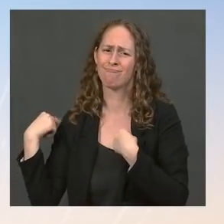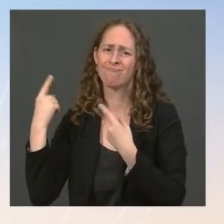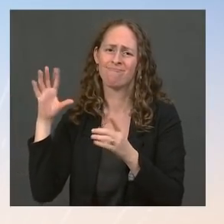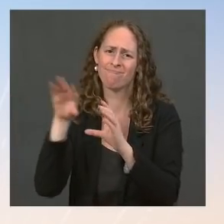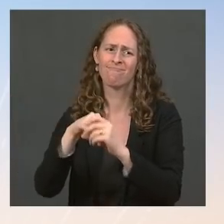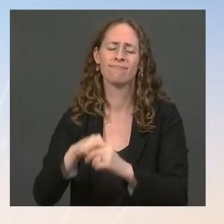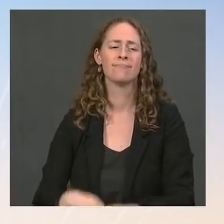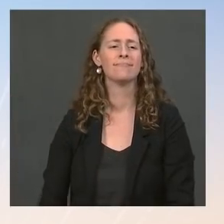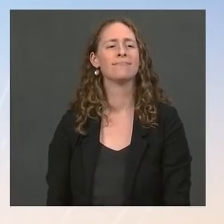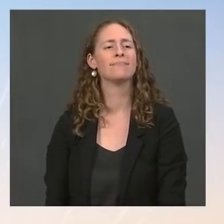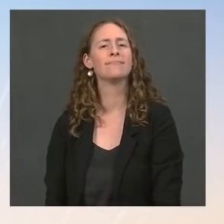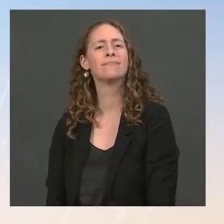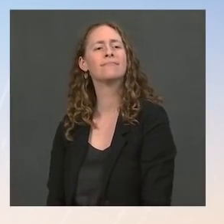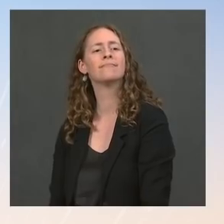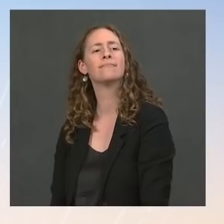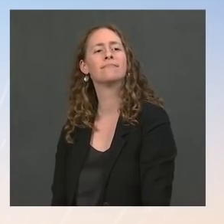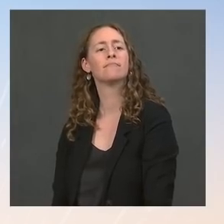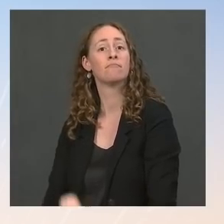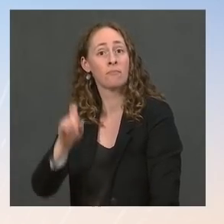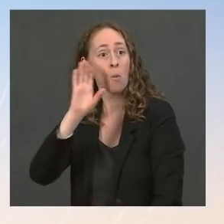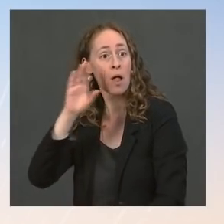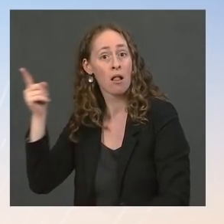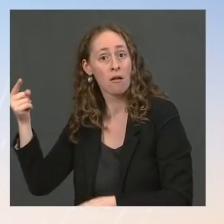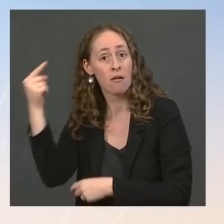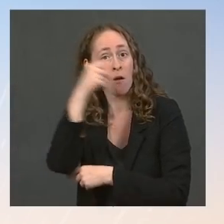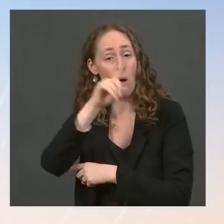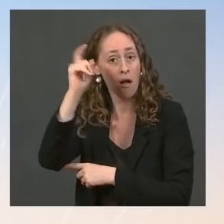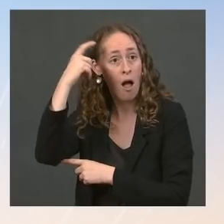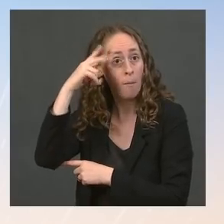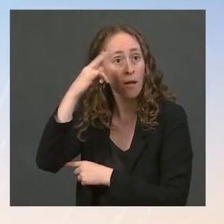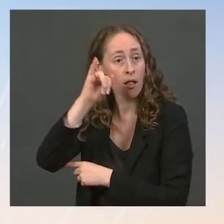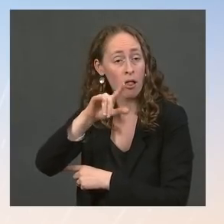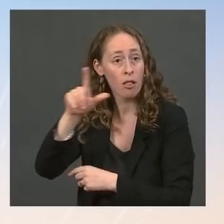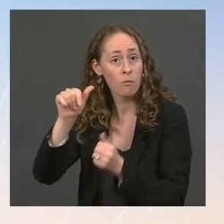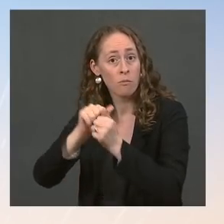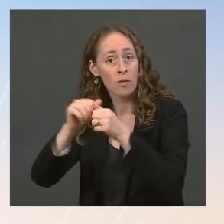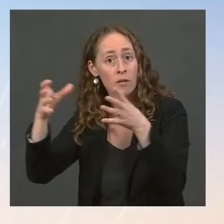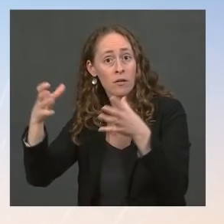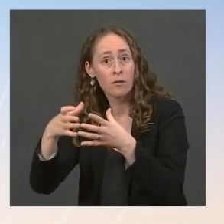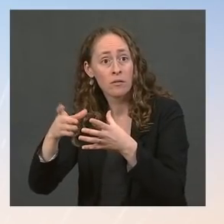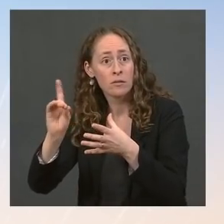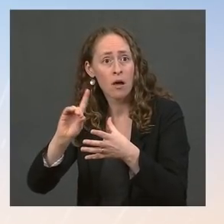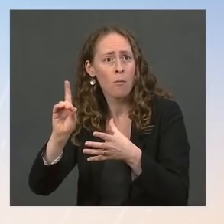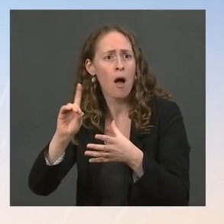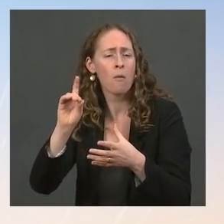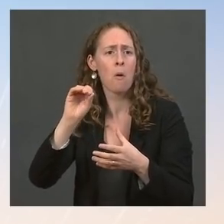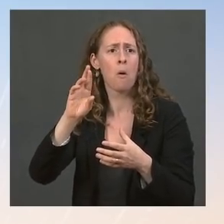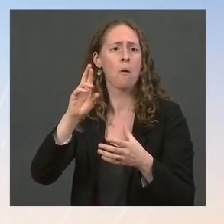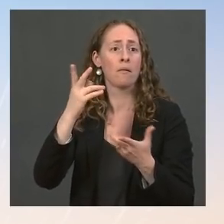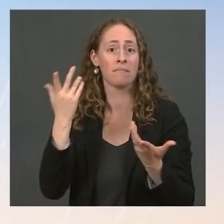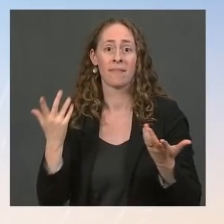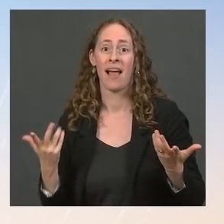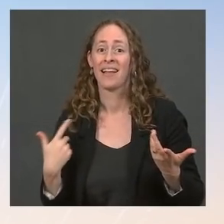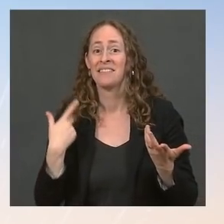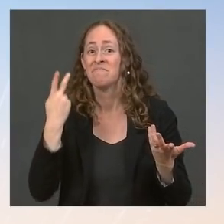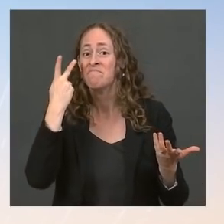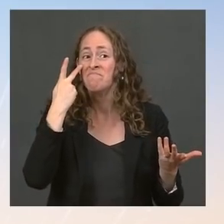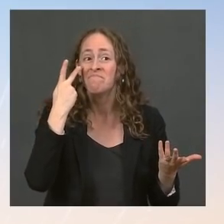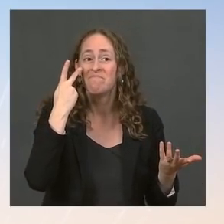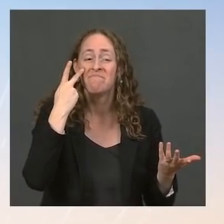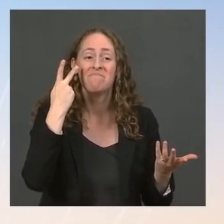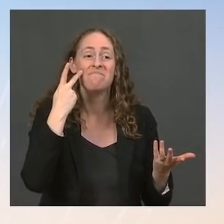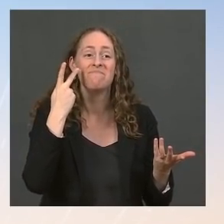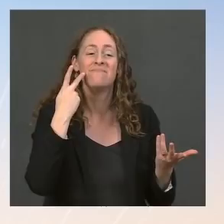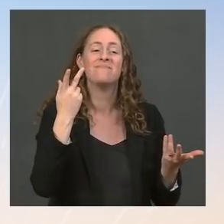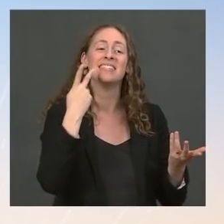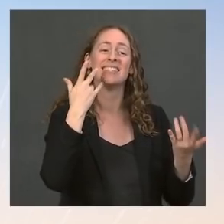do you think he would meet with all Democrats or just a few? Would he meet with Republicans? We'll see. The day is young. I'll just keep saying that.